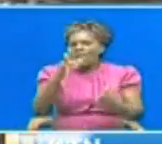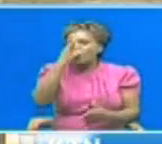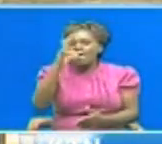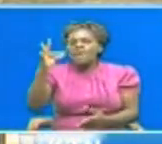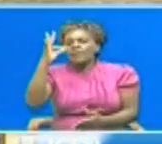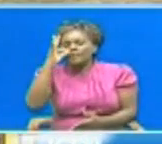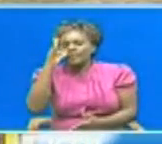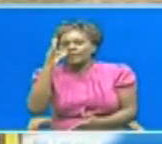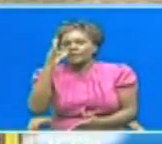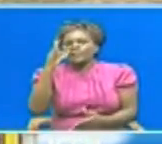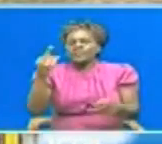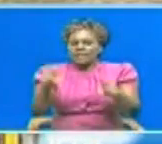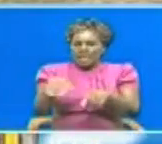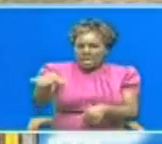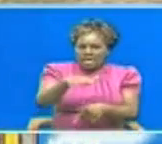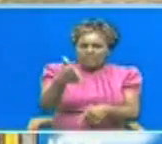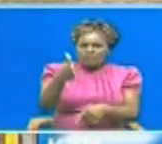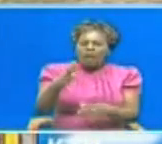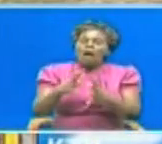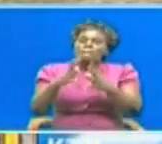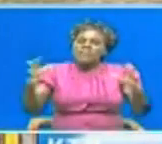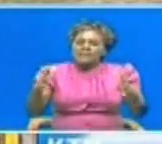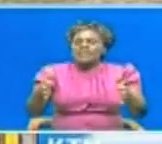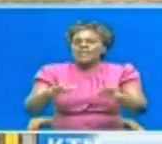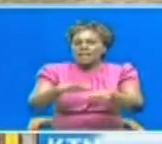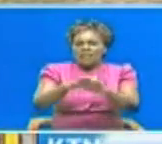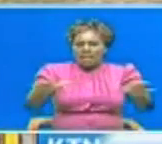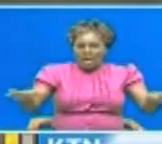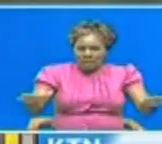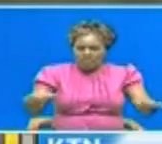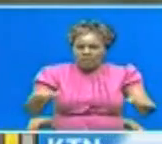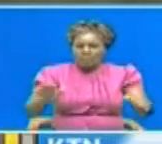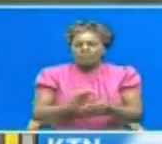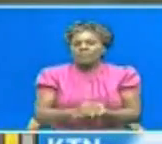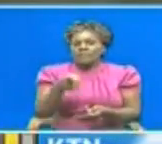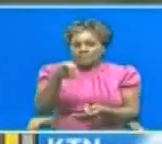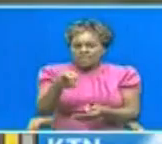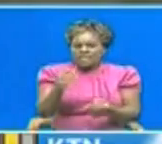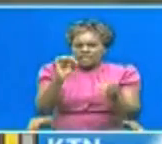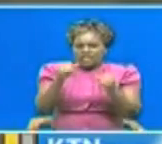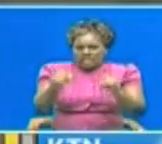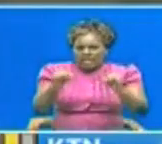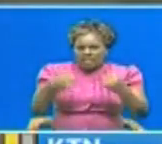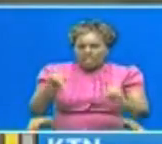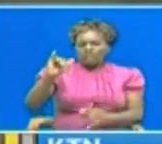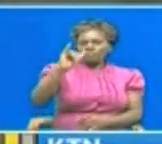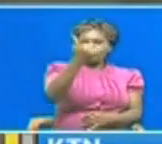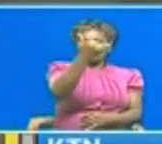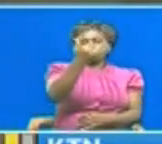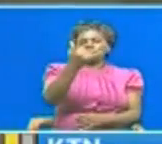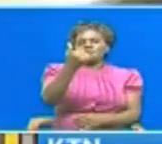Kieni constituency, an area that offers large tracts of land ideal for his mission, that of testing the palatability of his